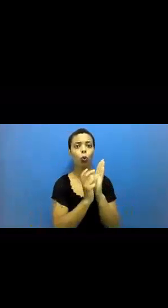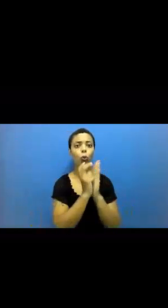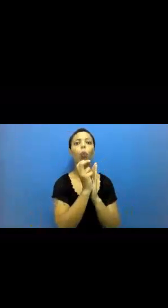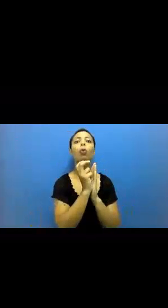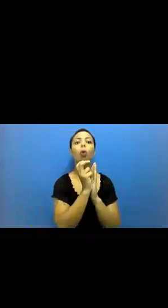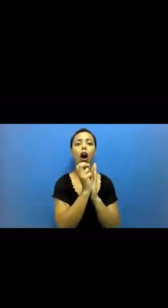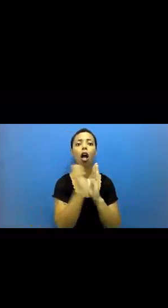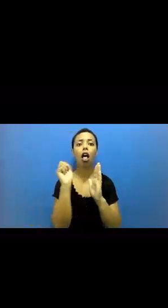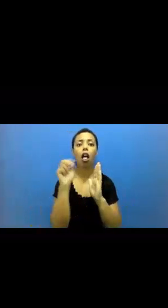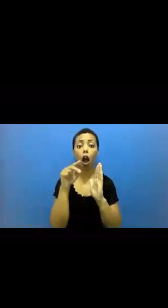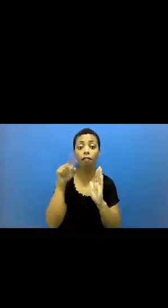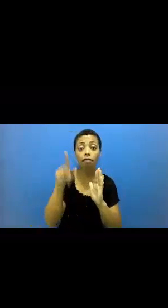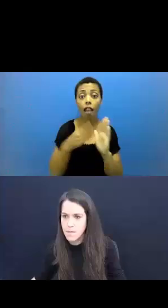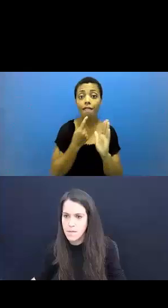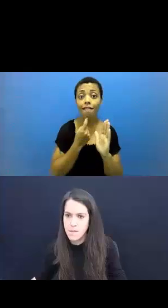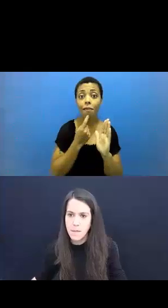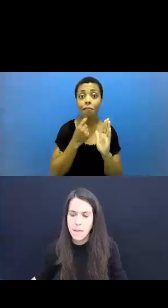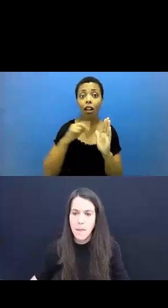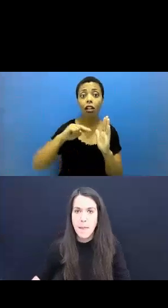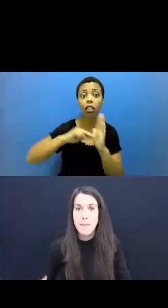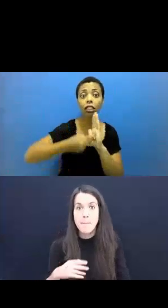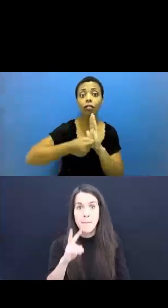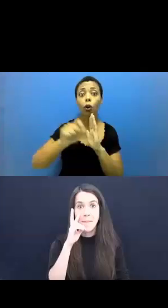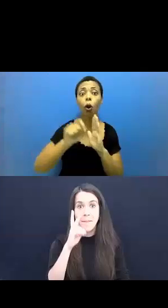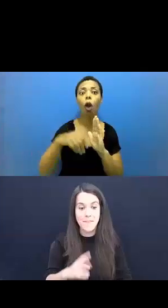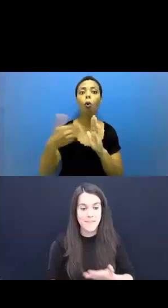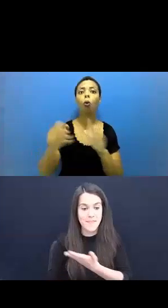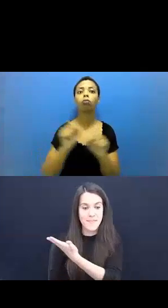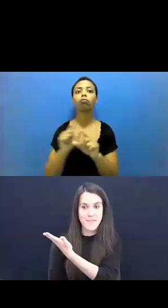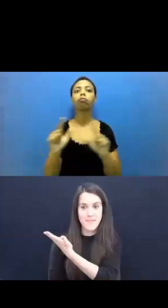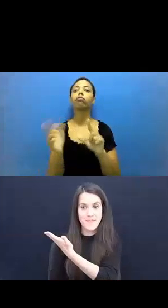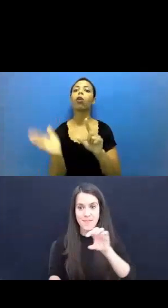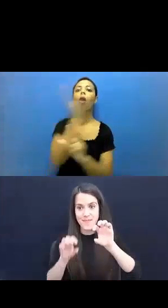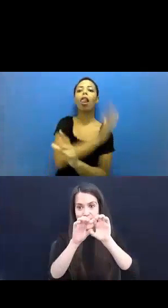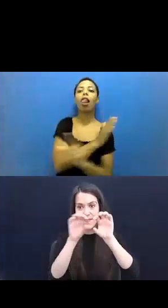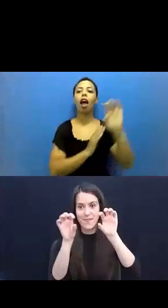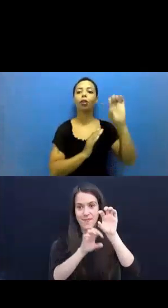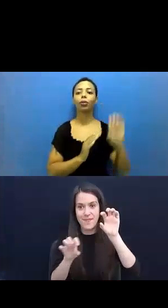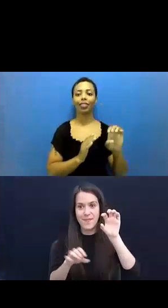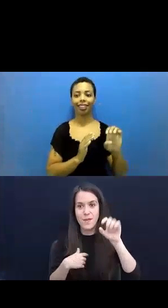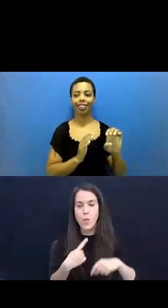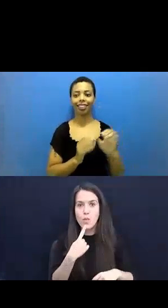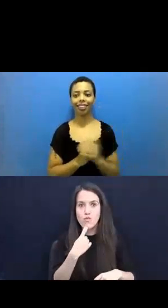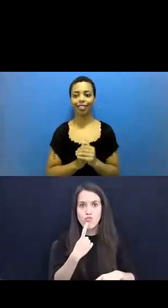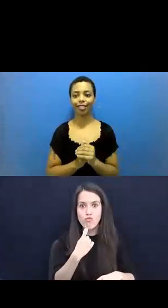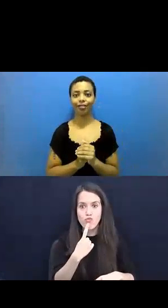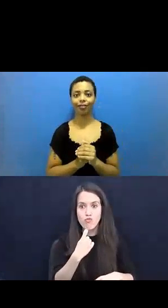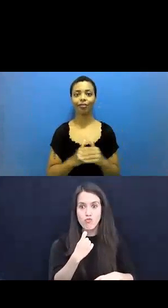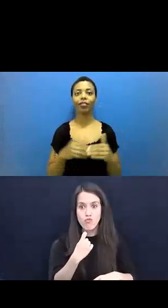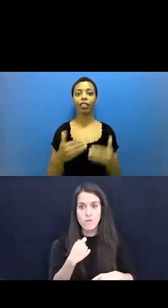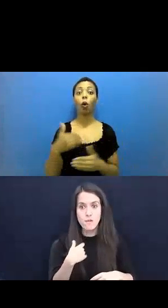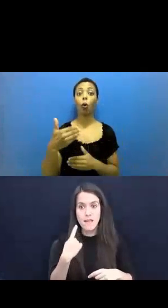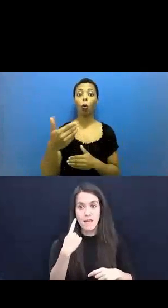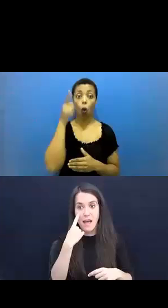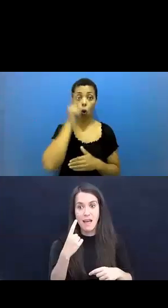their respective node actuation sequences to their left, in white. To help their learnability,